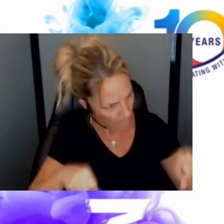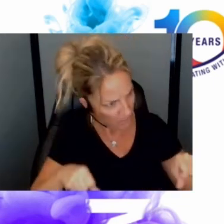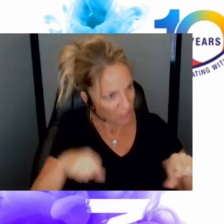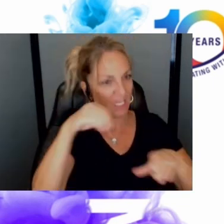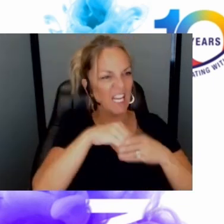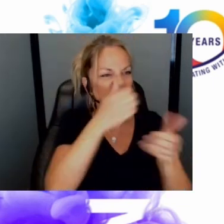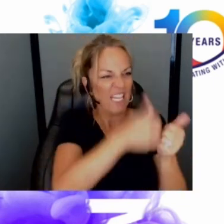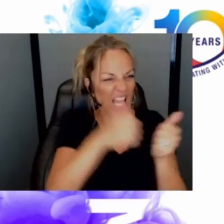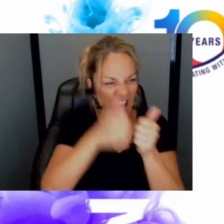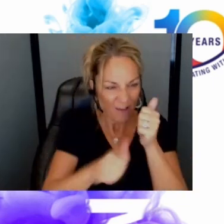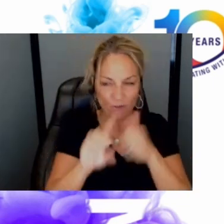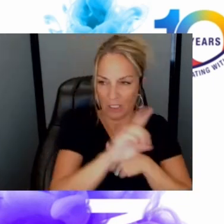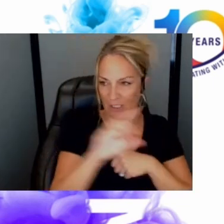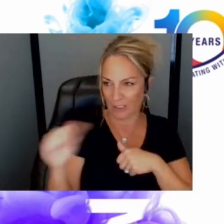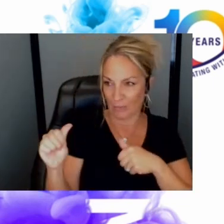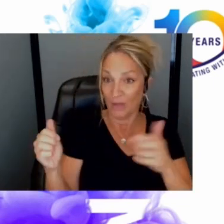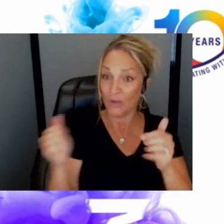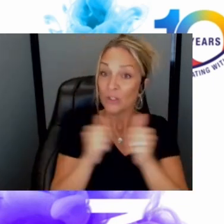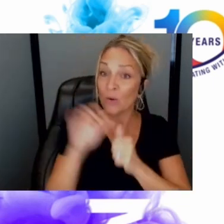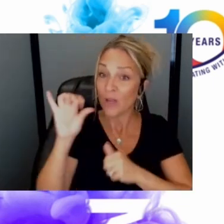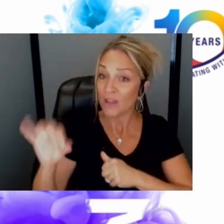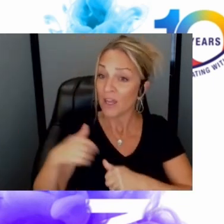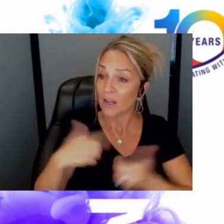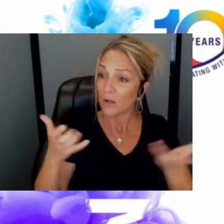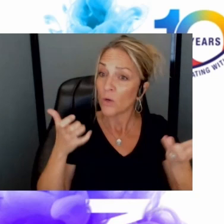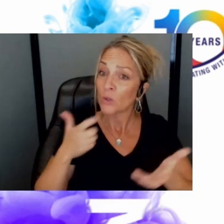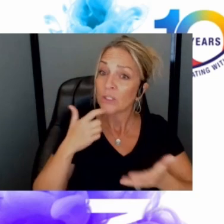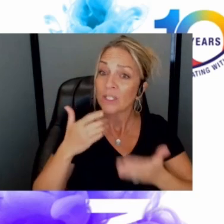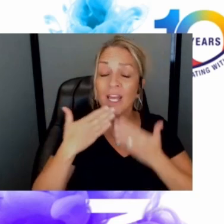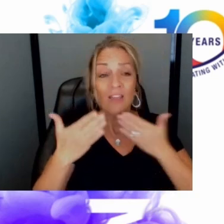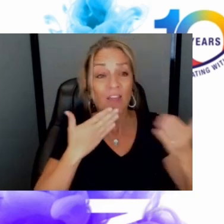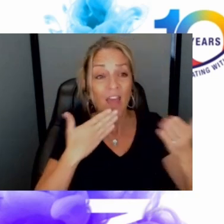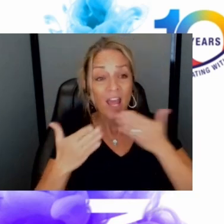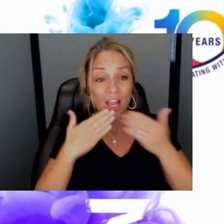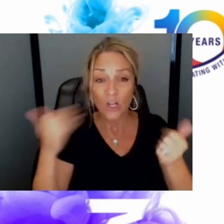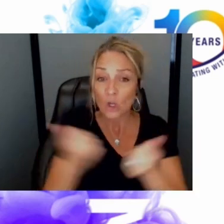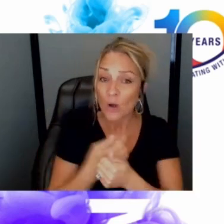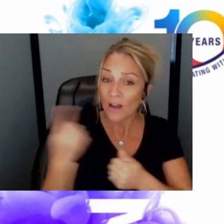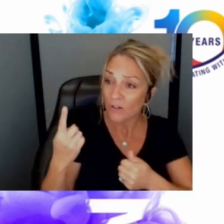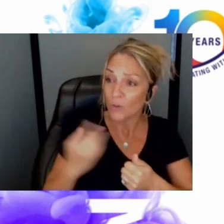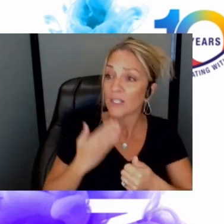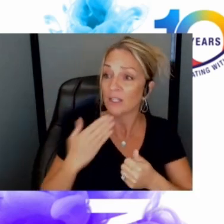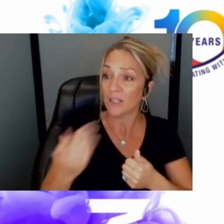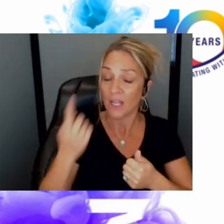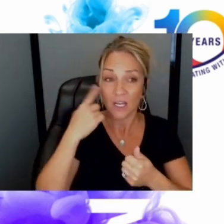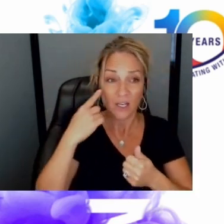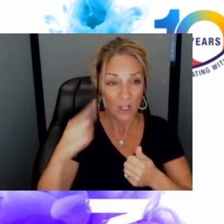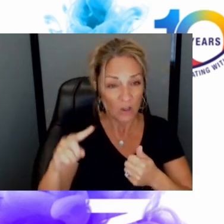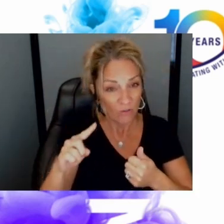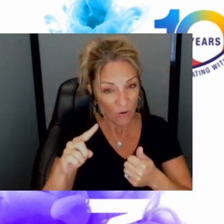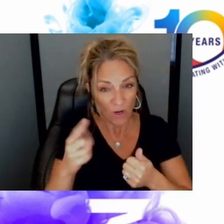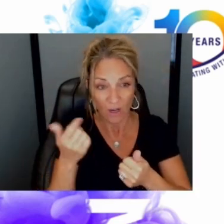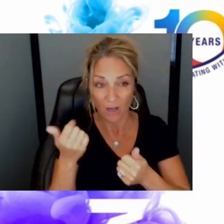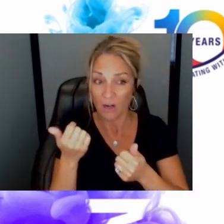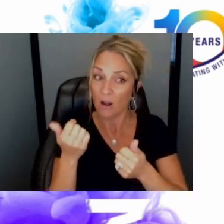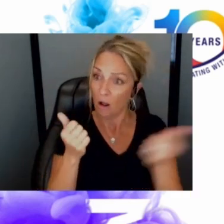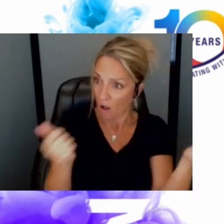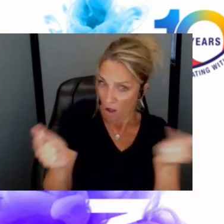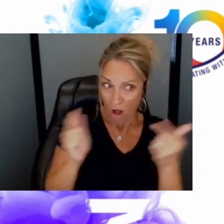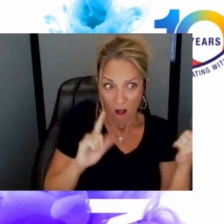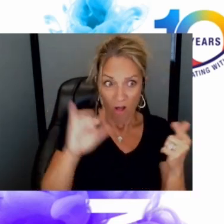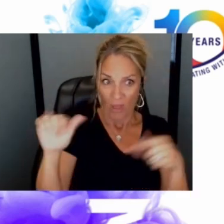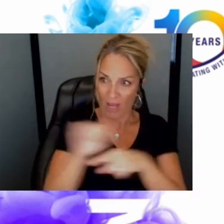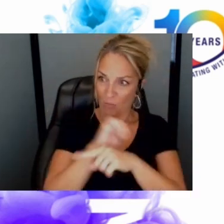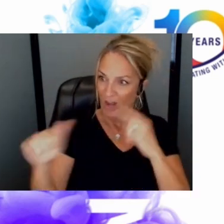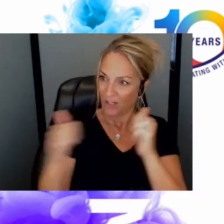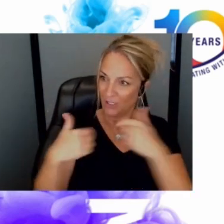that, I say thank you, everyone. Thank you to those that practiced in this class and those